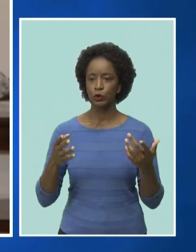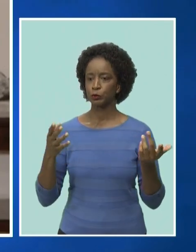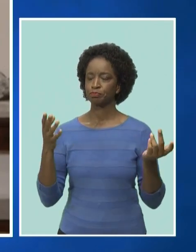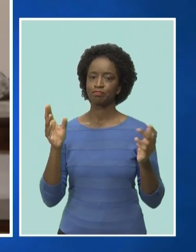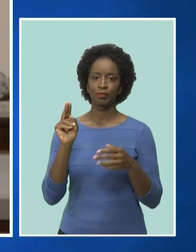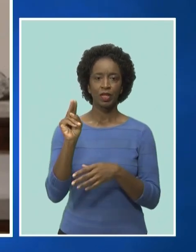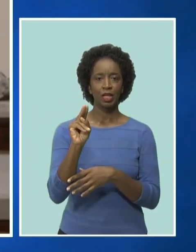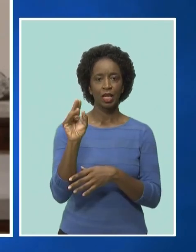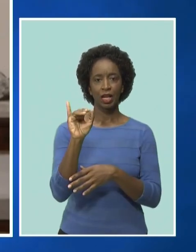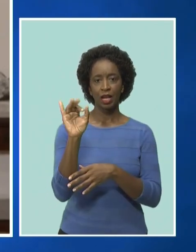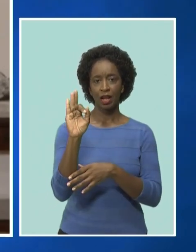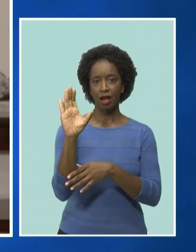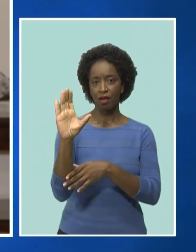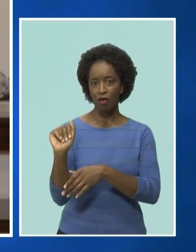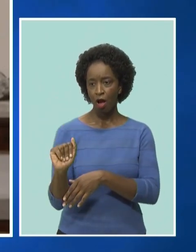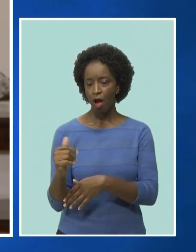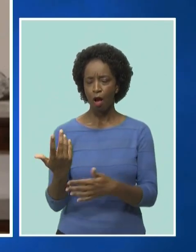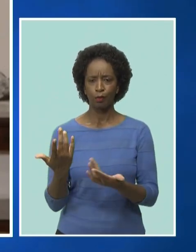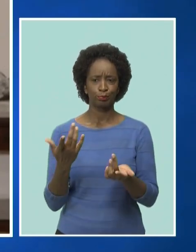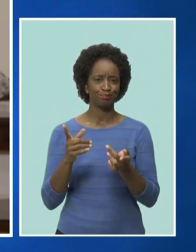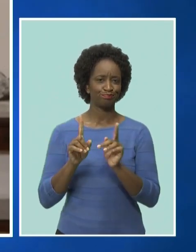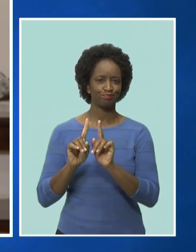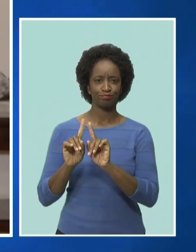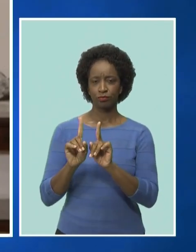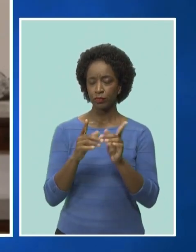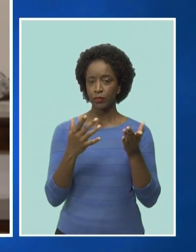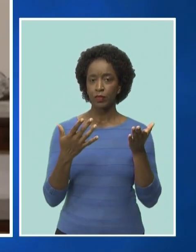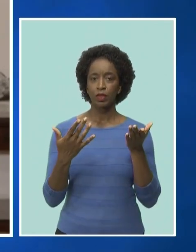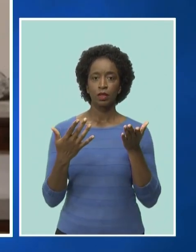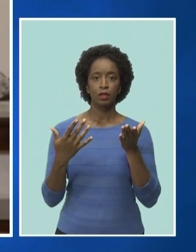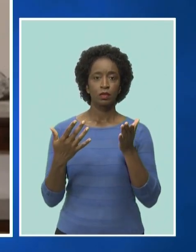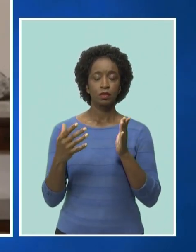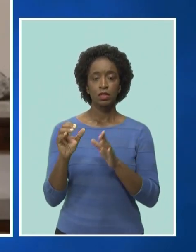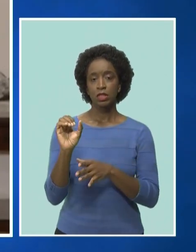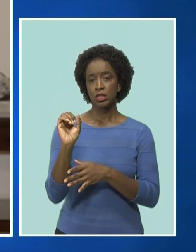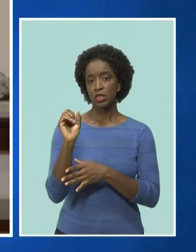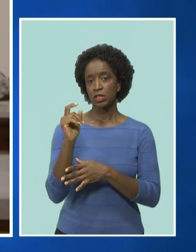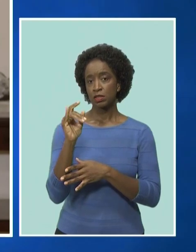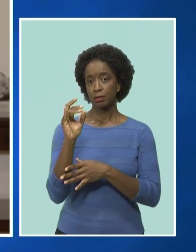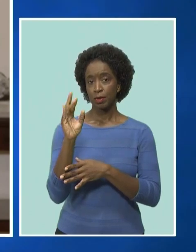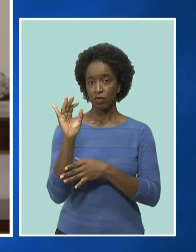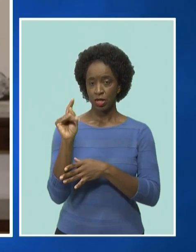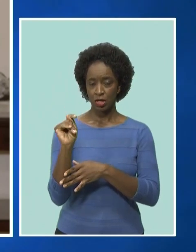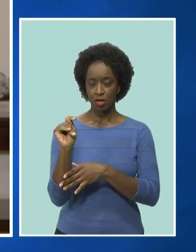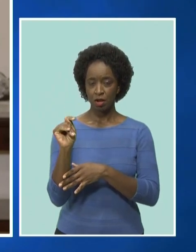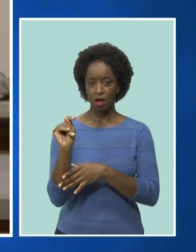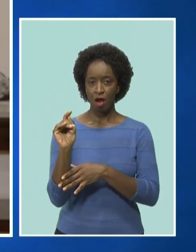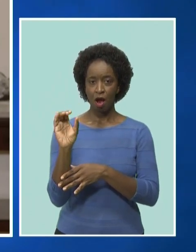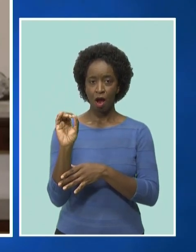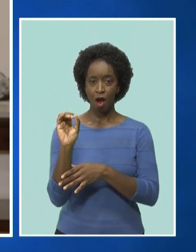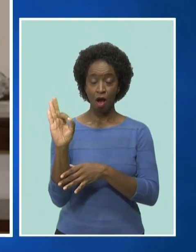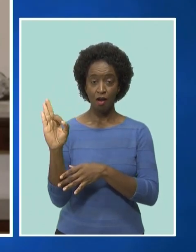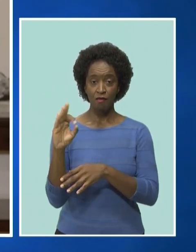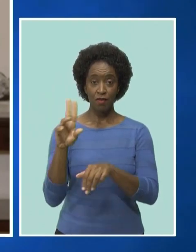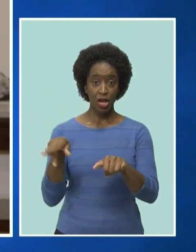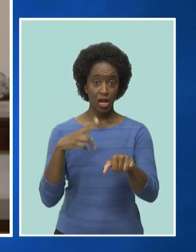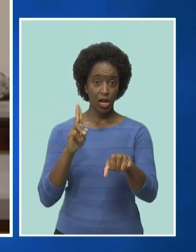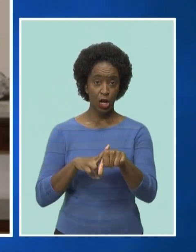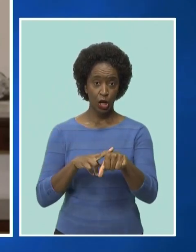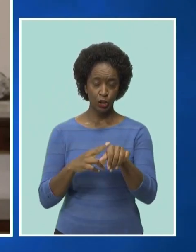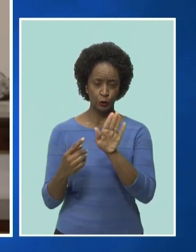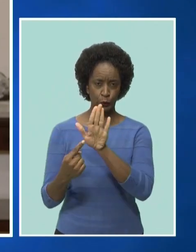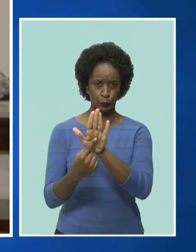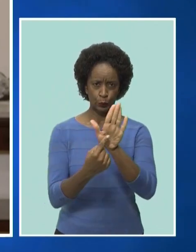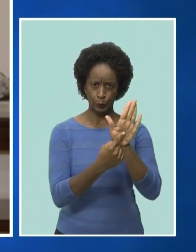events are back in full flight, and the Spirit of the Nation pageant, as well as some new events and new activities which will be publicized and promoted with an